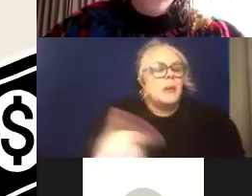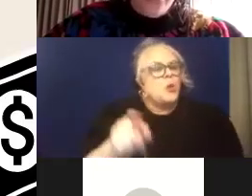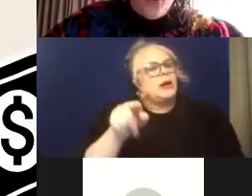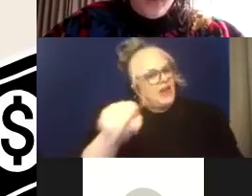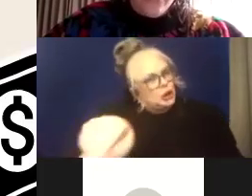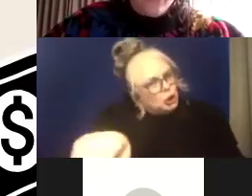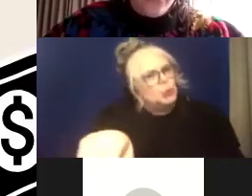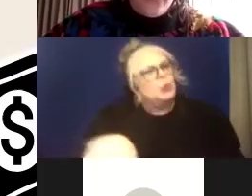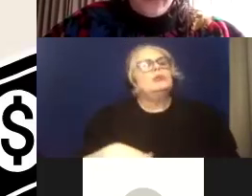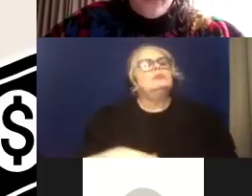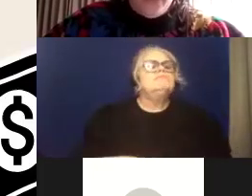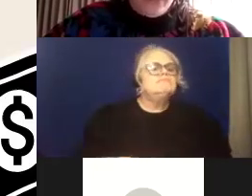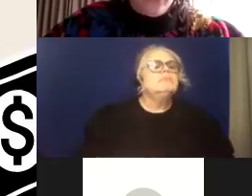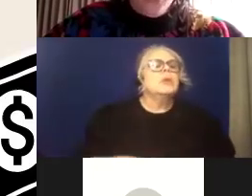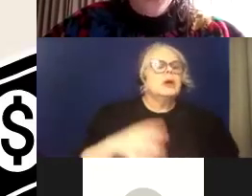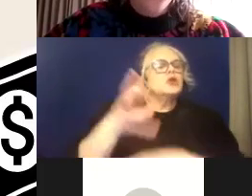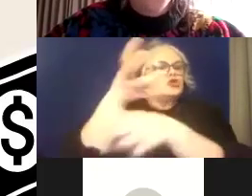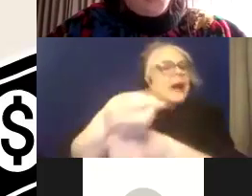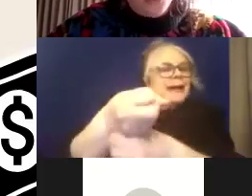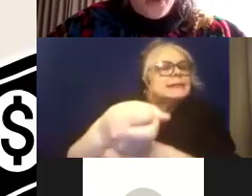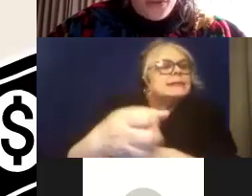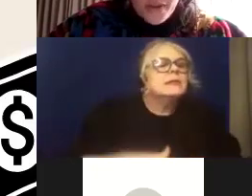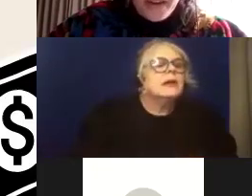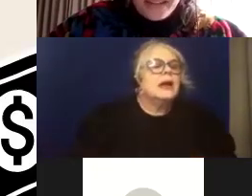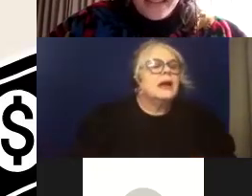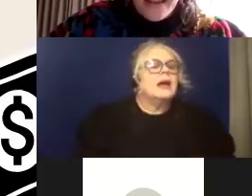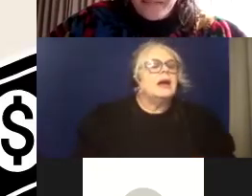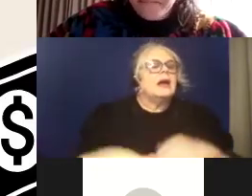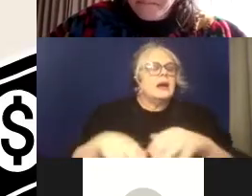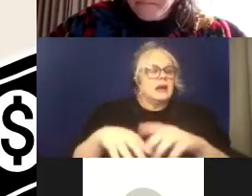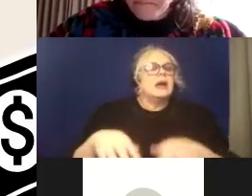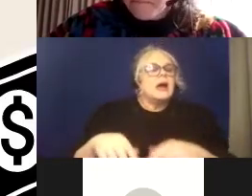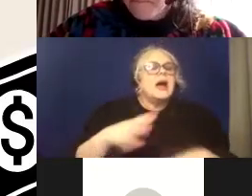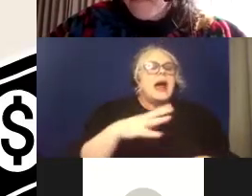to a national helpline specific to image-based sexual abuse, which I'll share with you on the next slide.